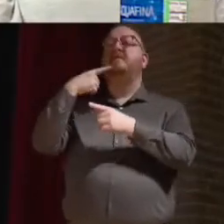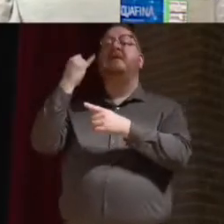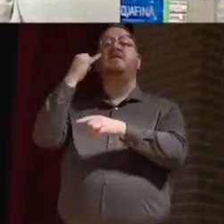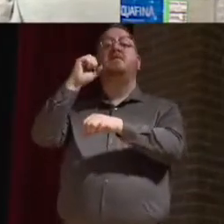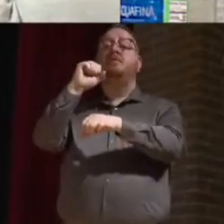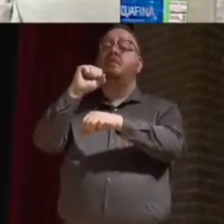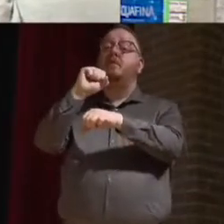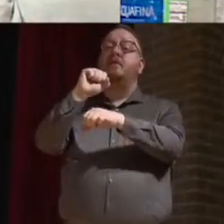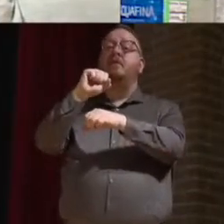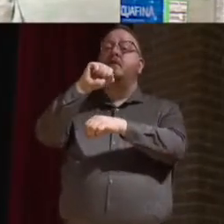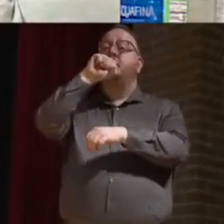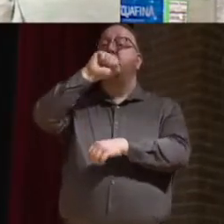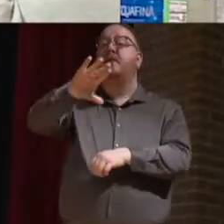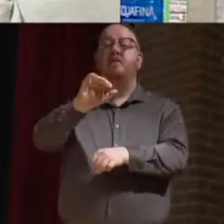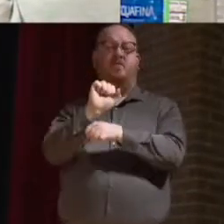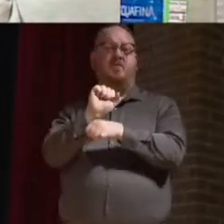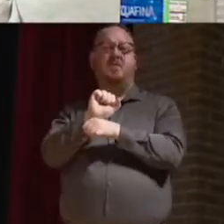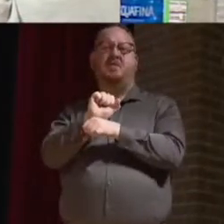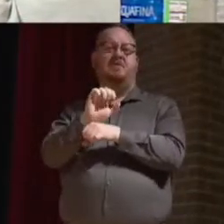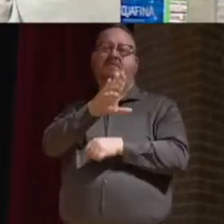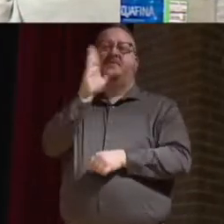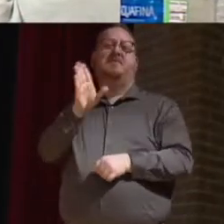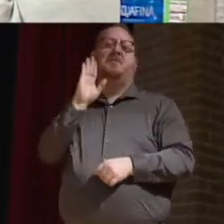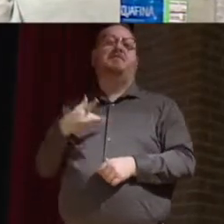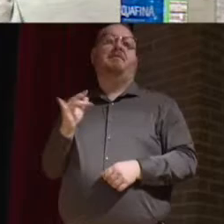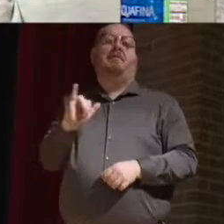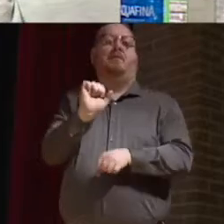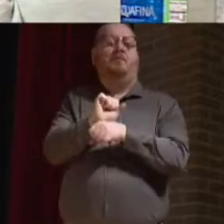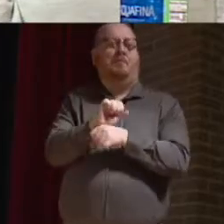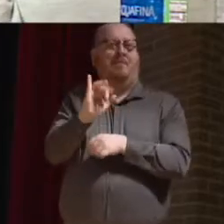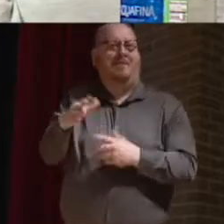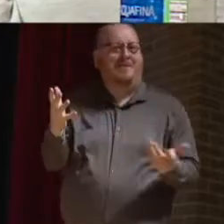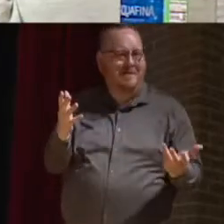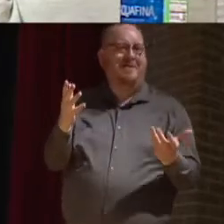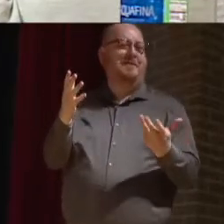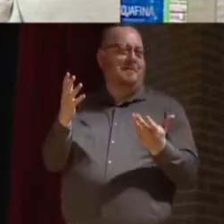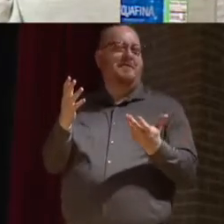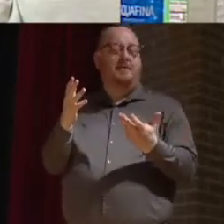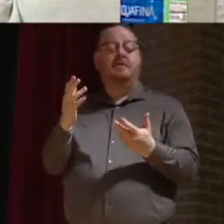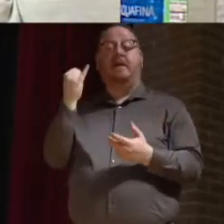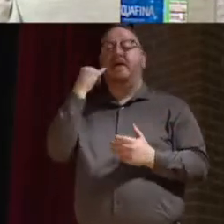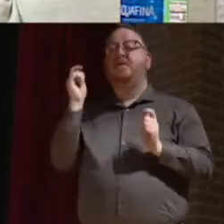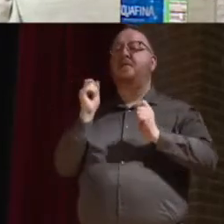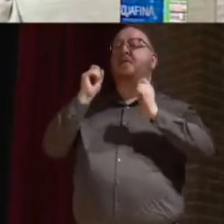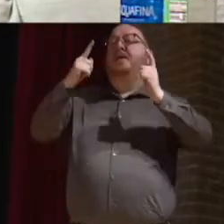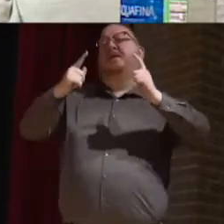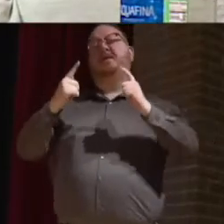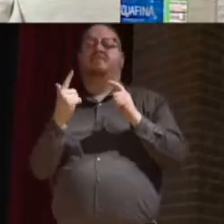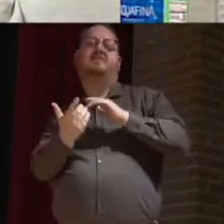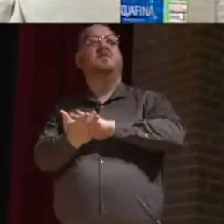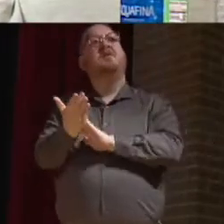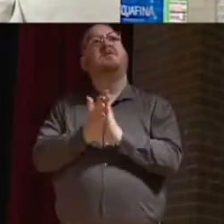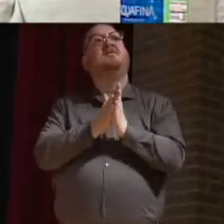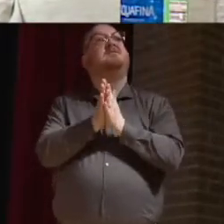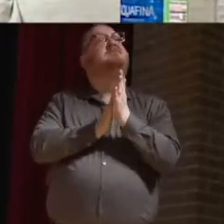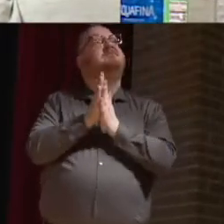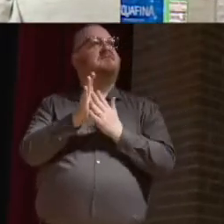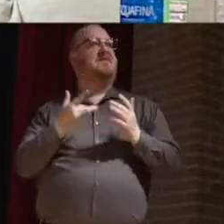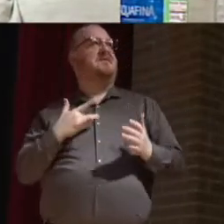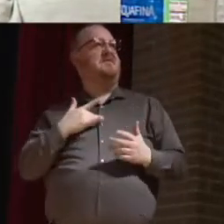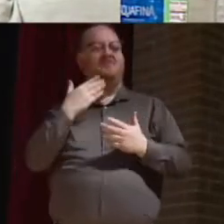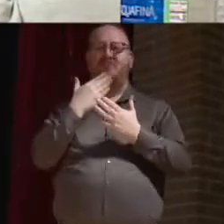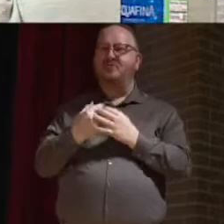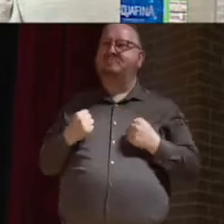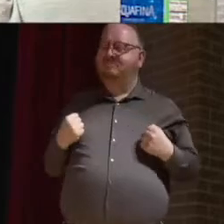day in your life. So if you're lucky to find that spot, and you're getting up in the morning saying, "Oh, I'm going to work," not "I'm going to work,"